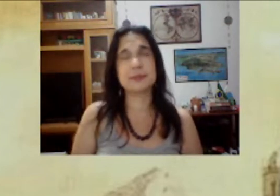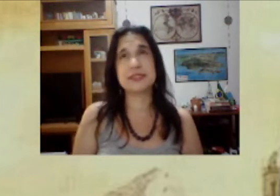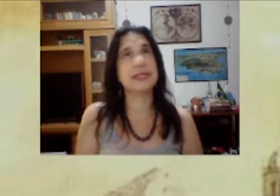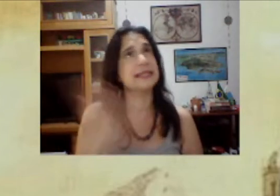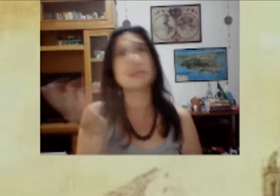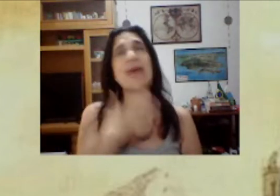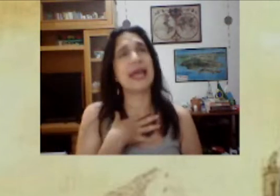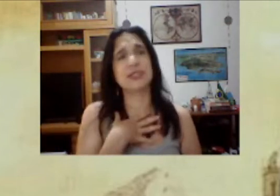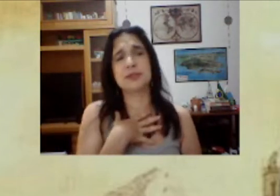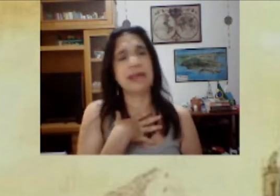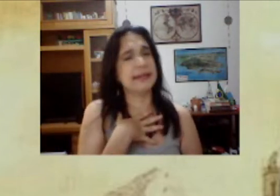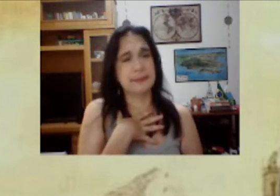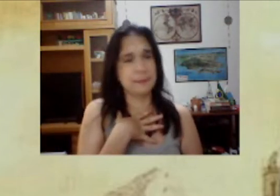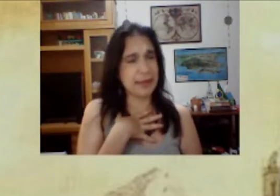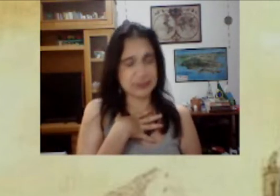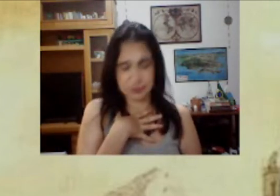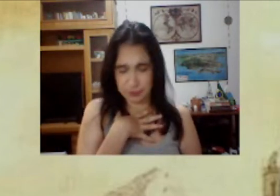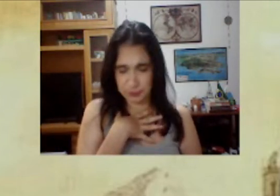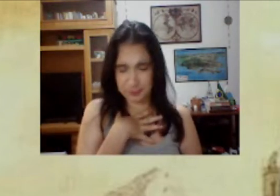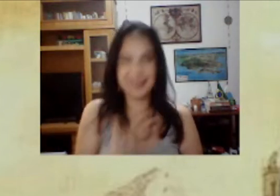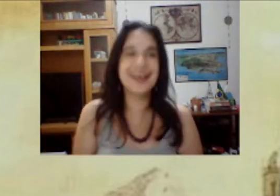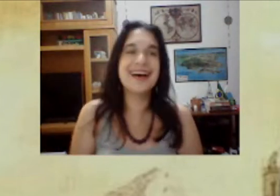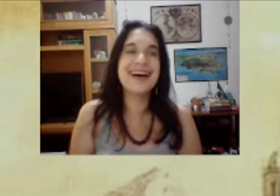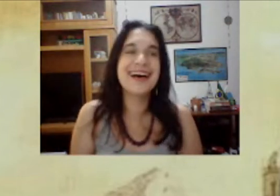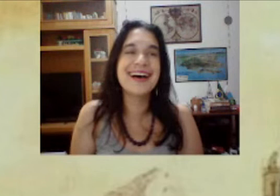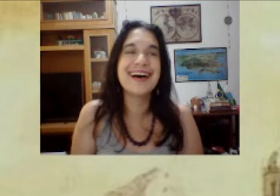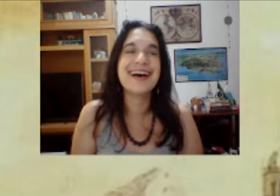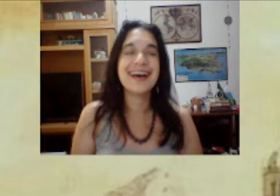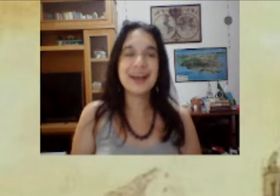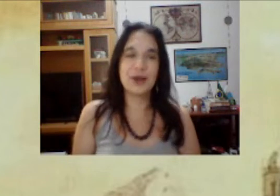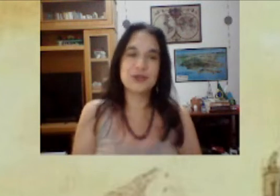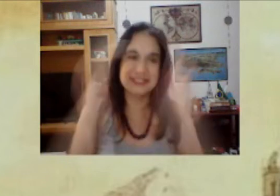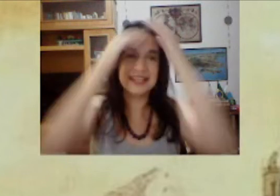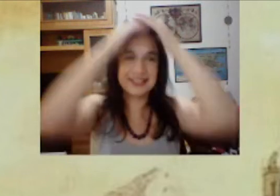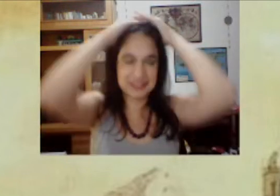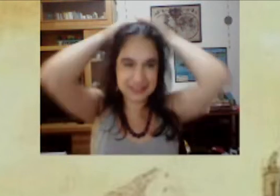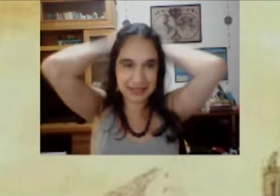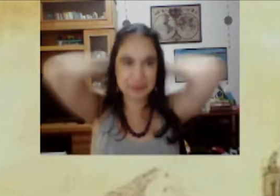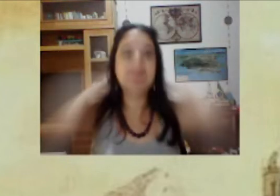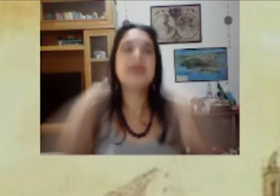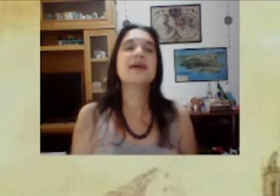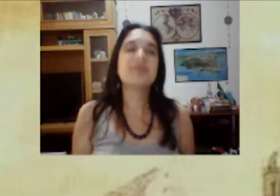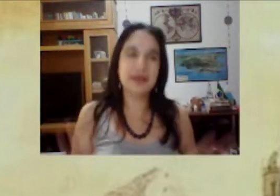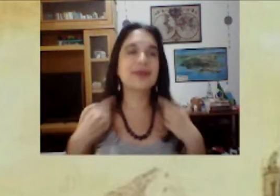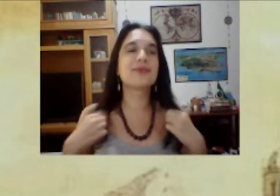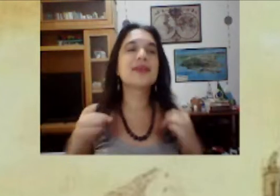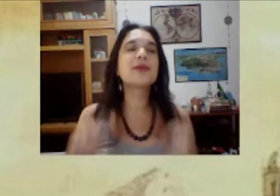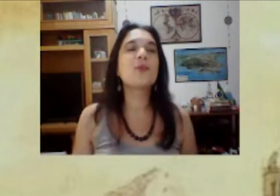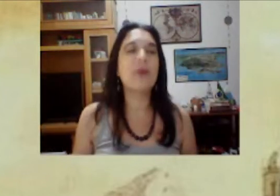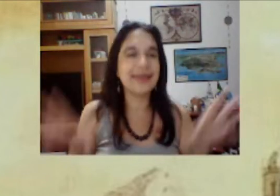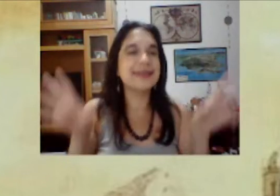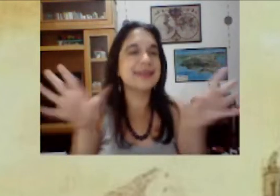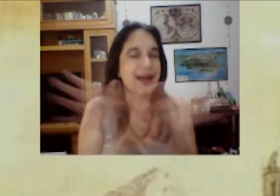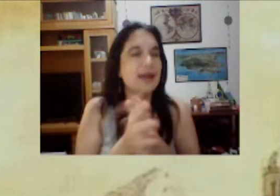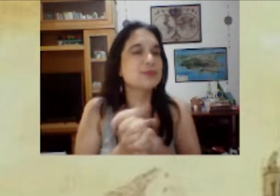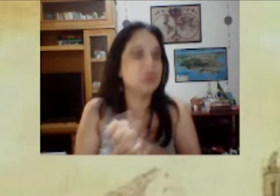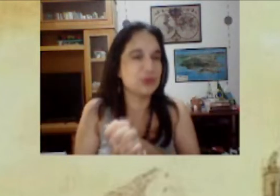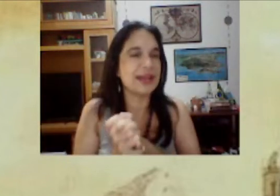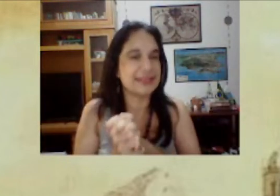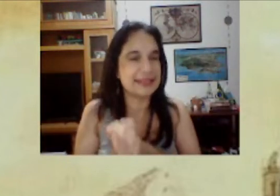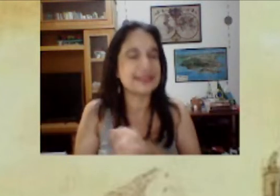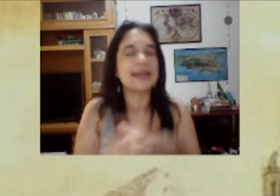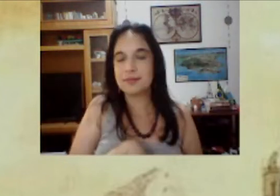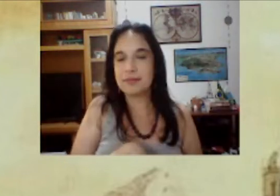when it comes to this. Imagine if I would be. No, just kidding. But really, when it comes